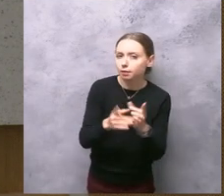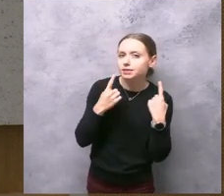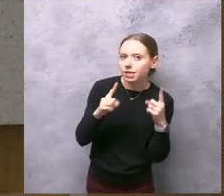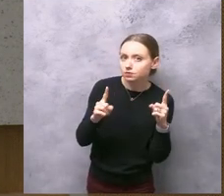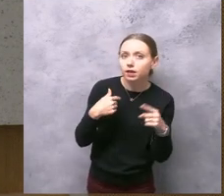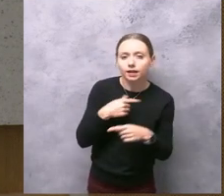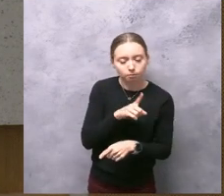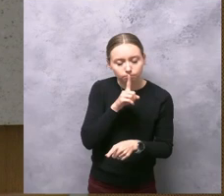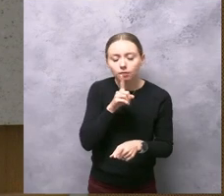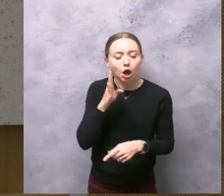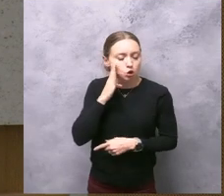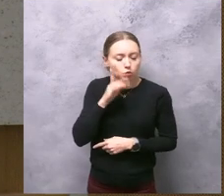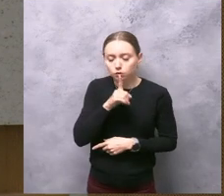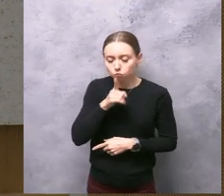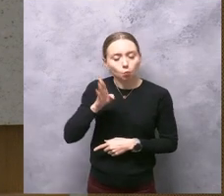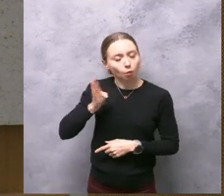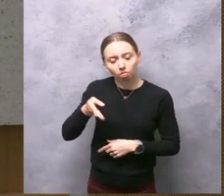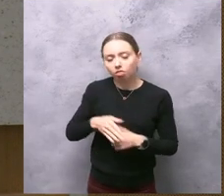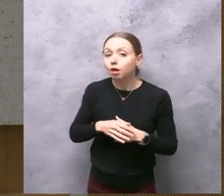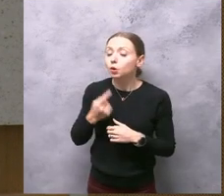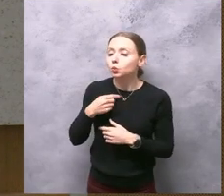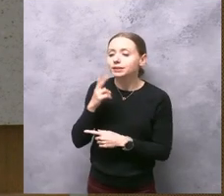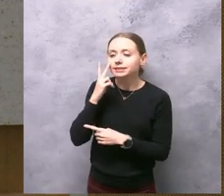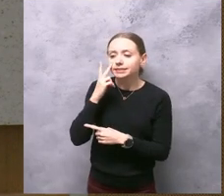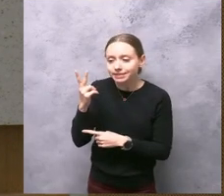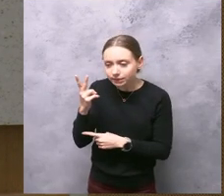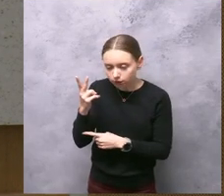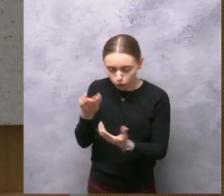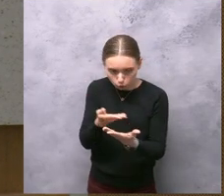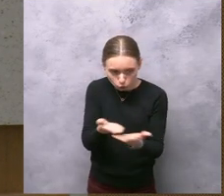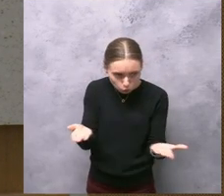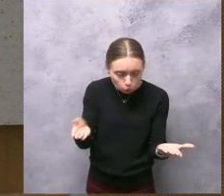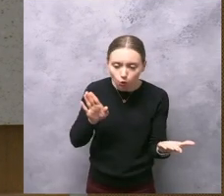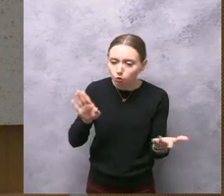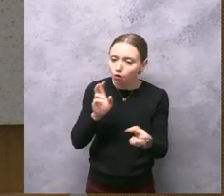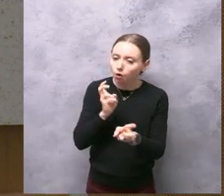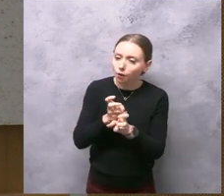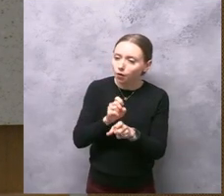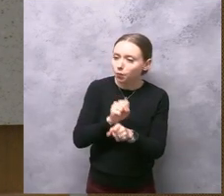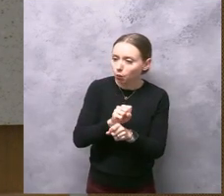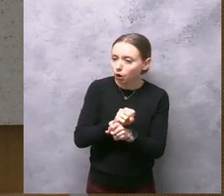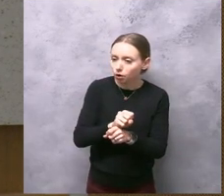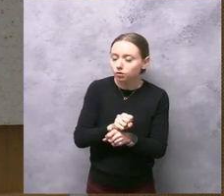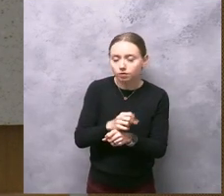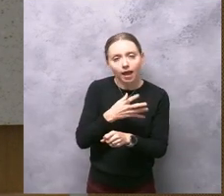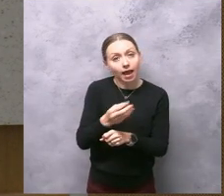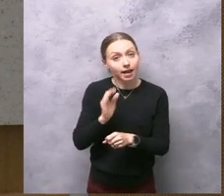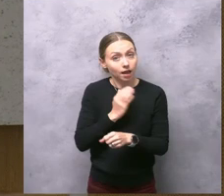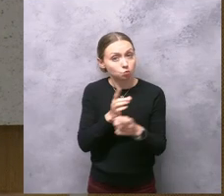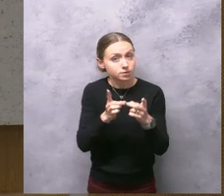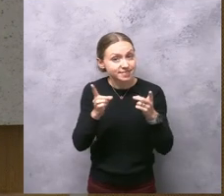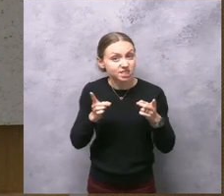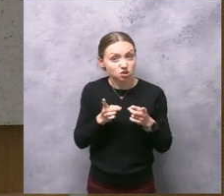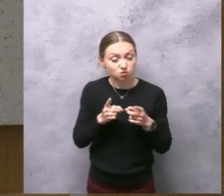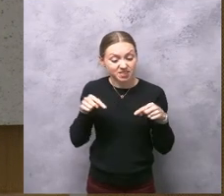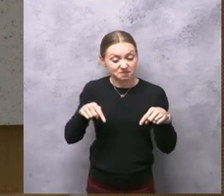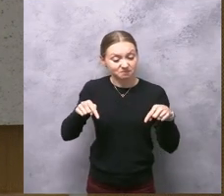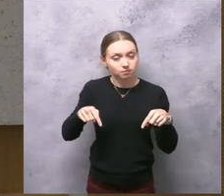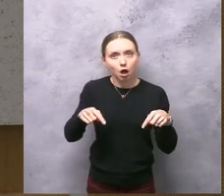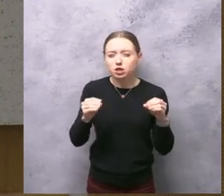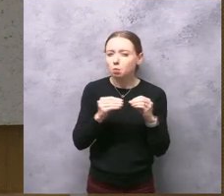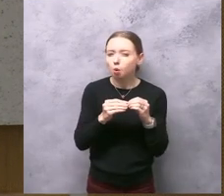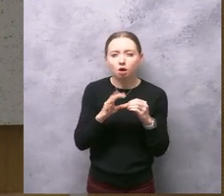we see you, and we see all your hard work, and we are, and our district is much more than just a grade